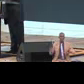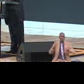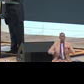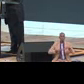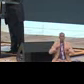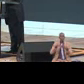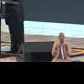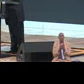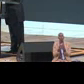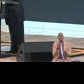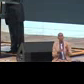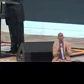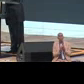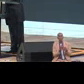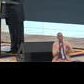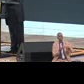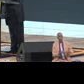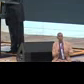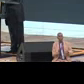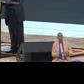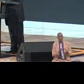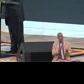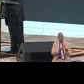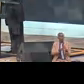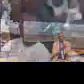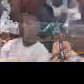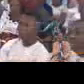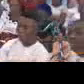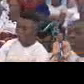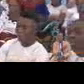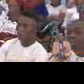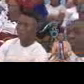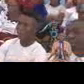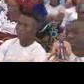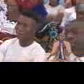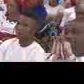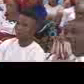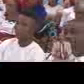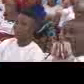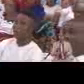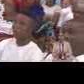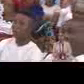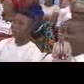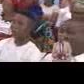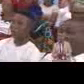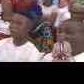the people that are depending on drugs and hospitals in Jesus' name.